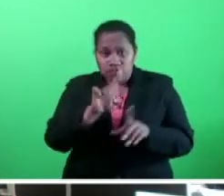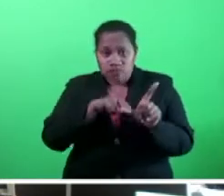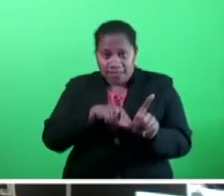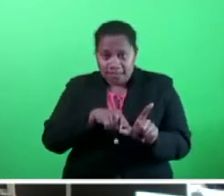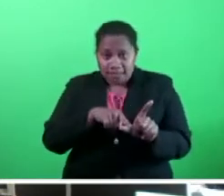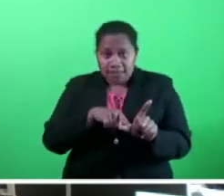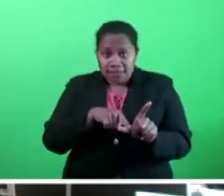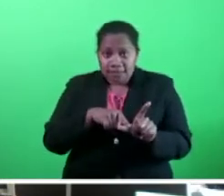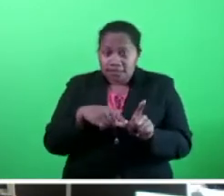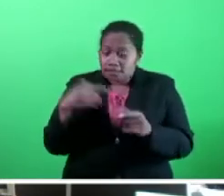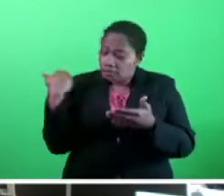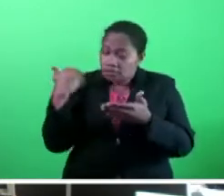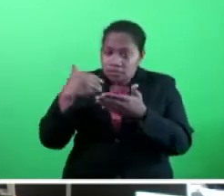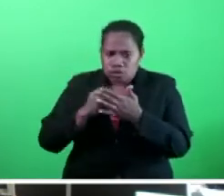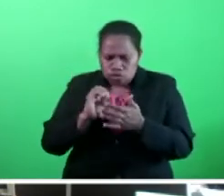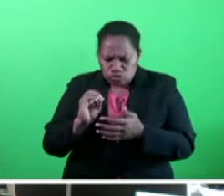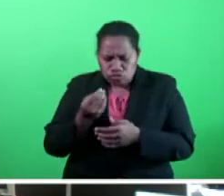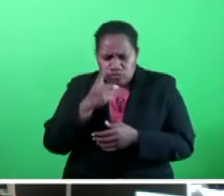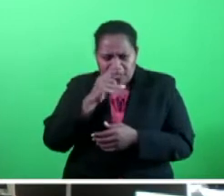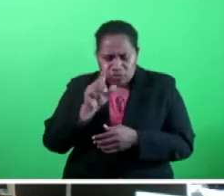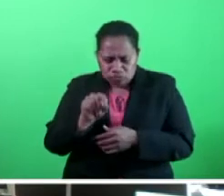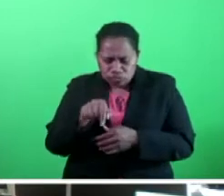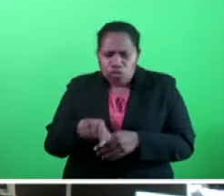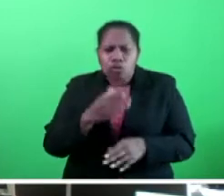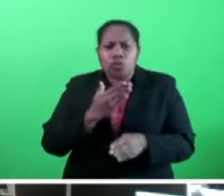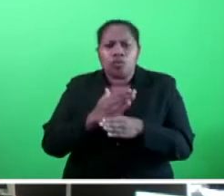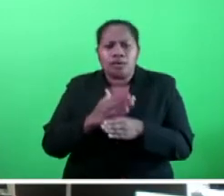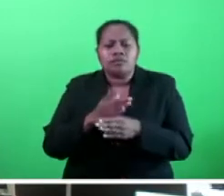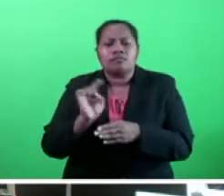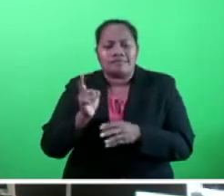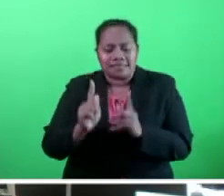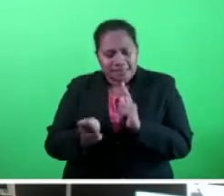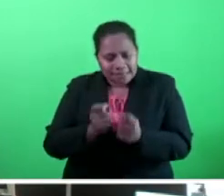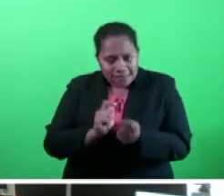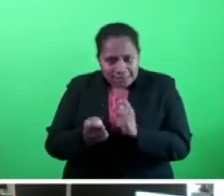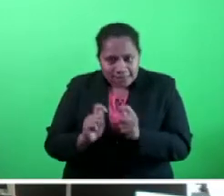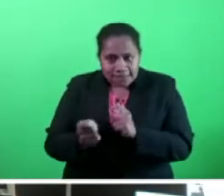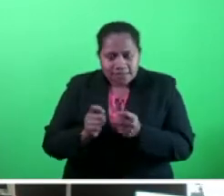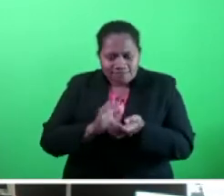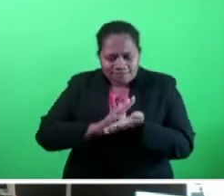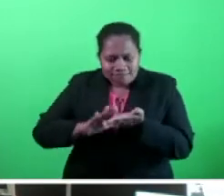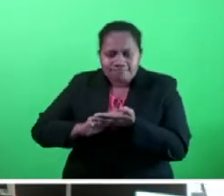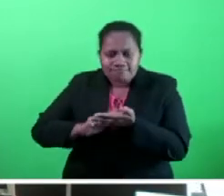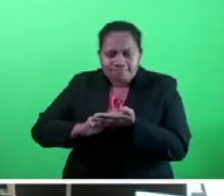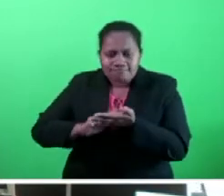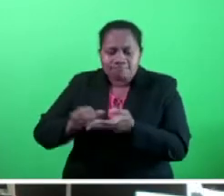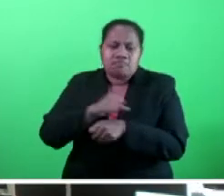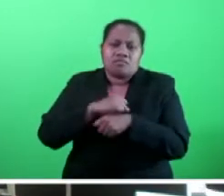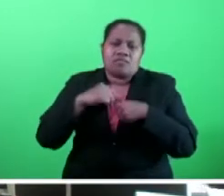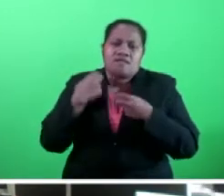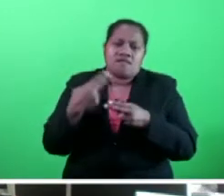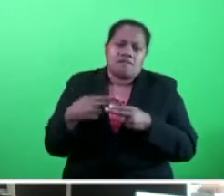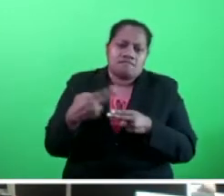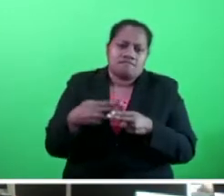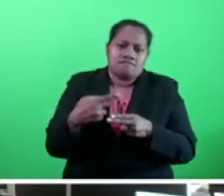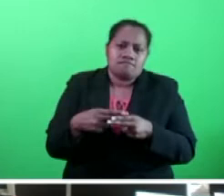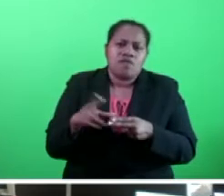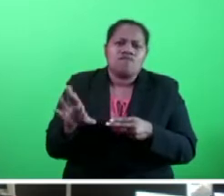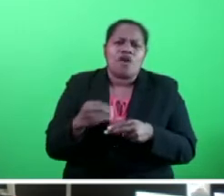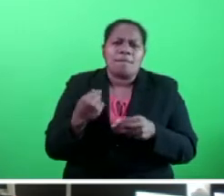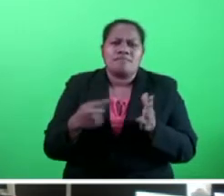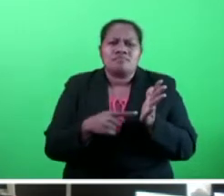to undertake this work of testing and cleaning up our farms from TB and